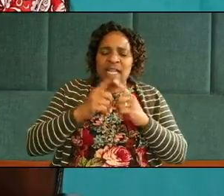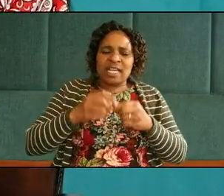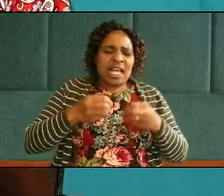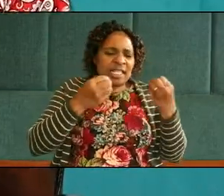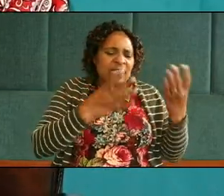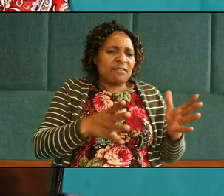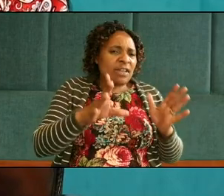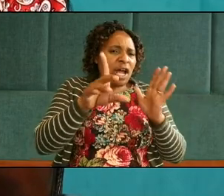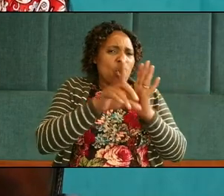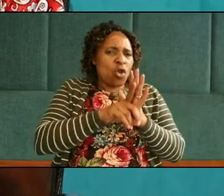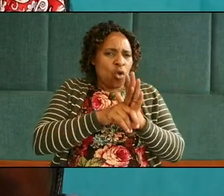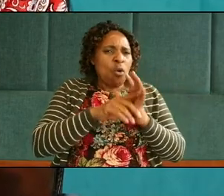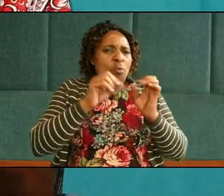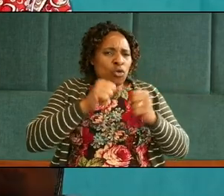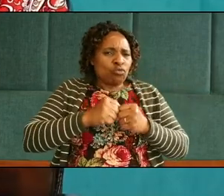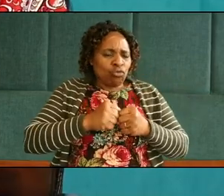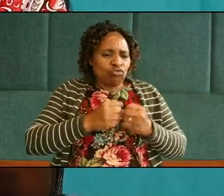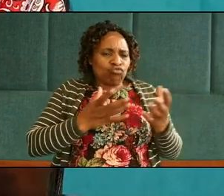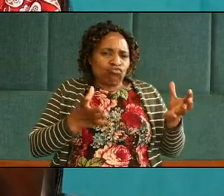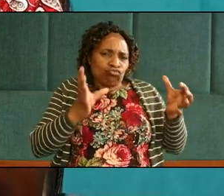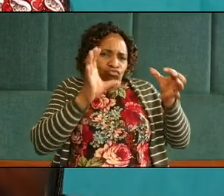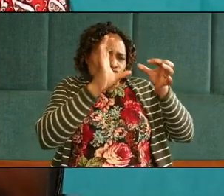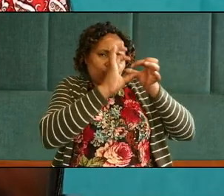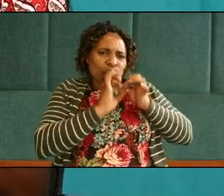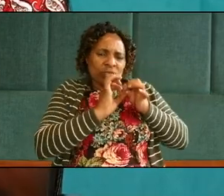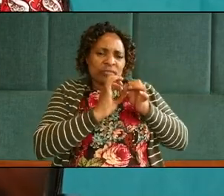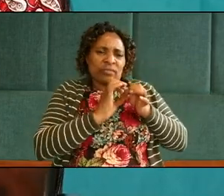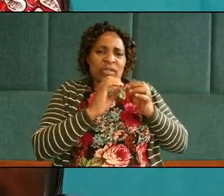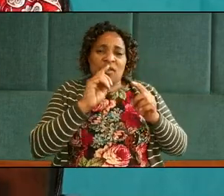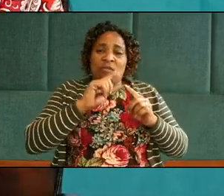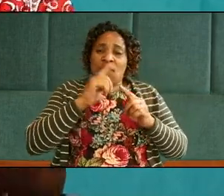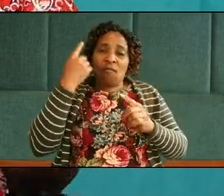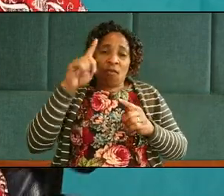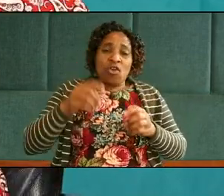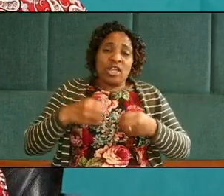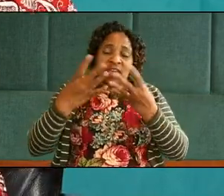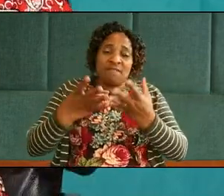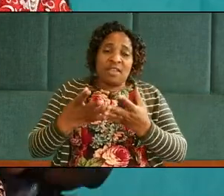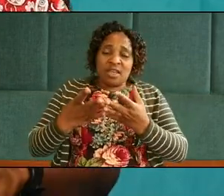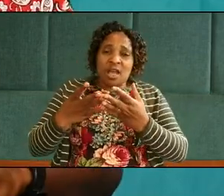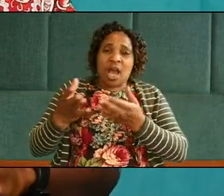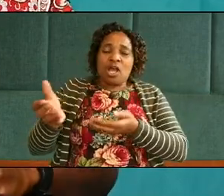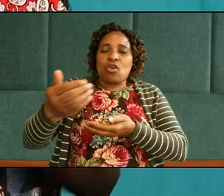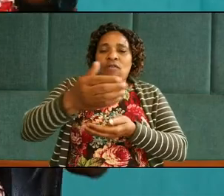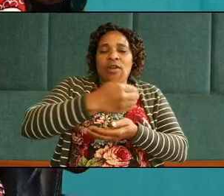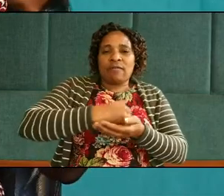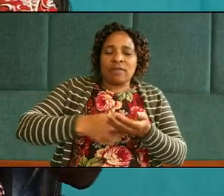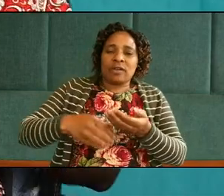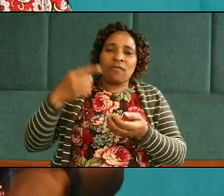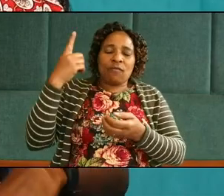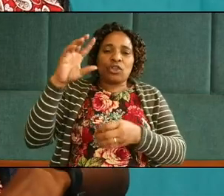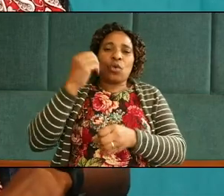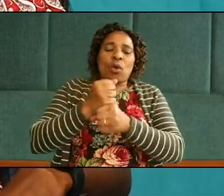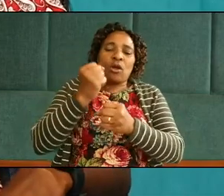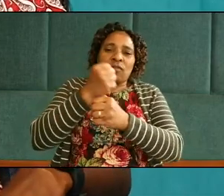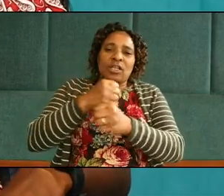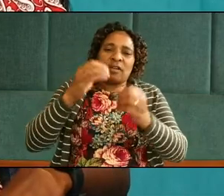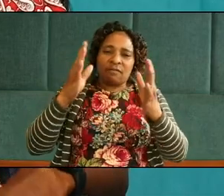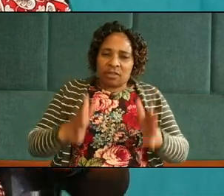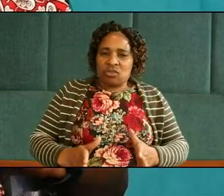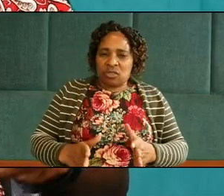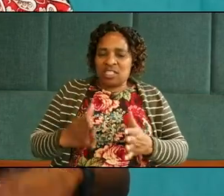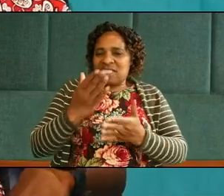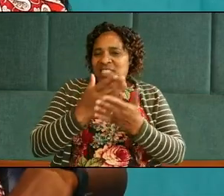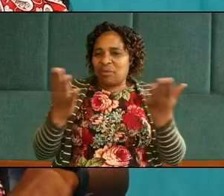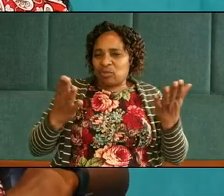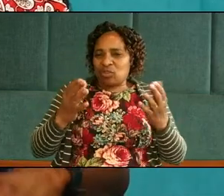that we ought to tithe, you know, we ought to give a free will offering, you know, because of the work of salvation. And that's really something